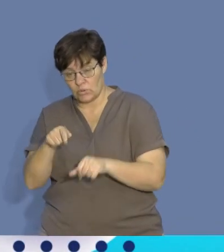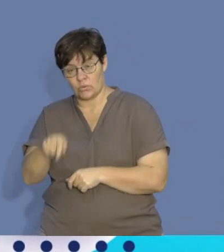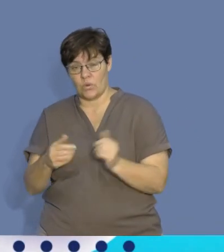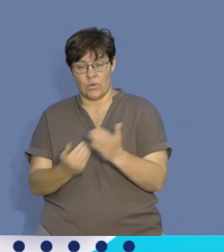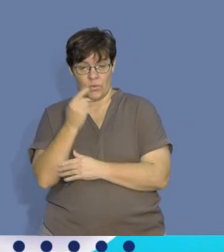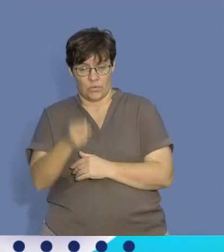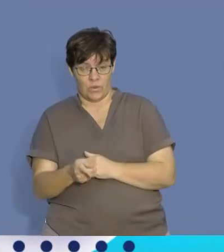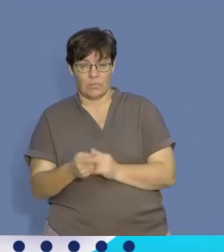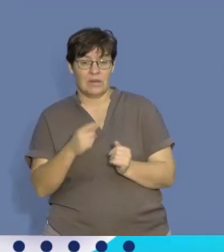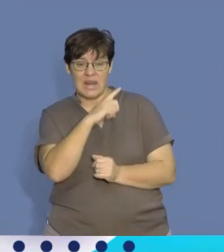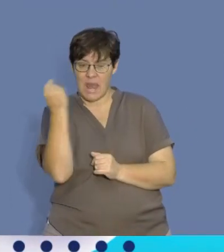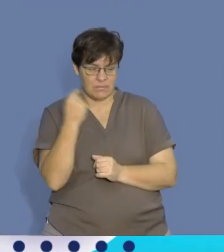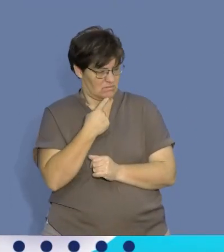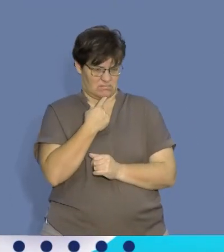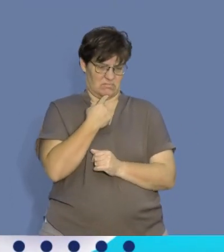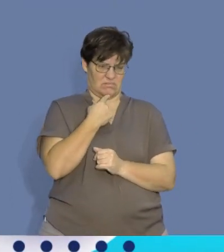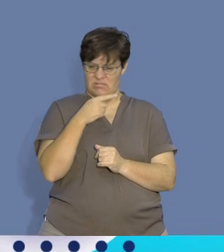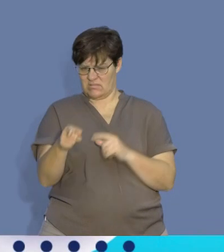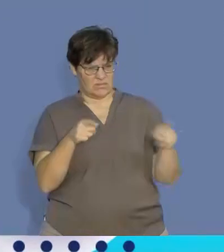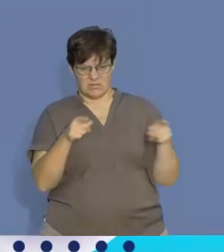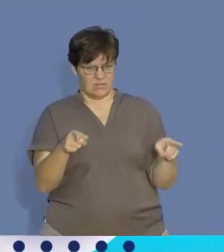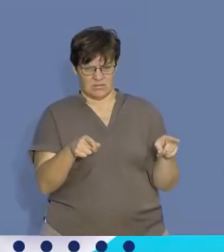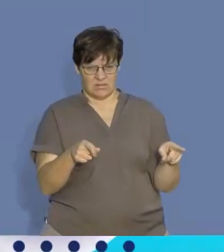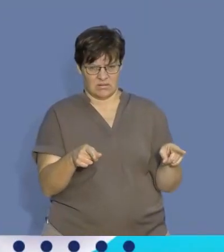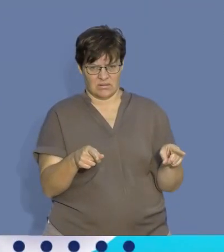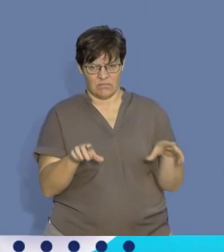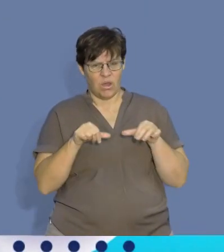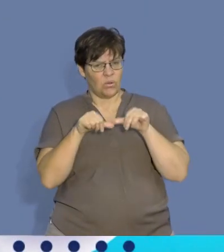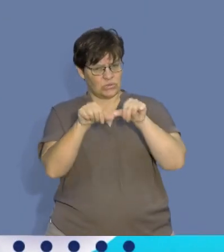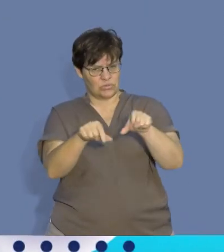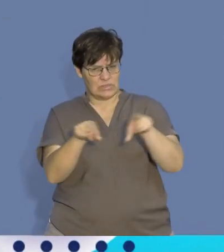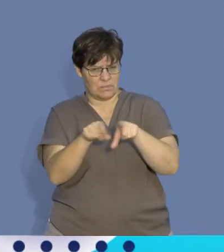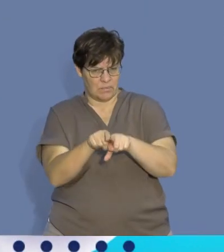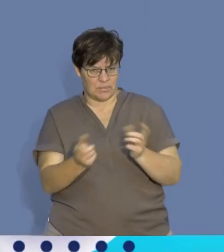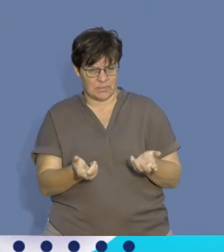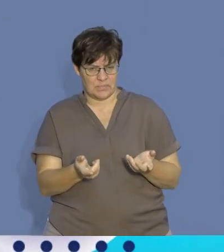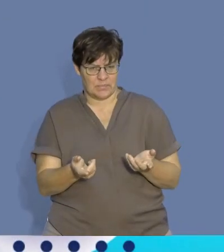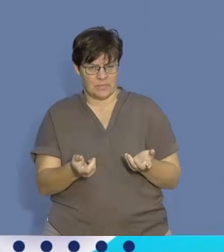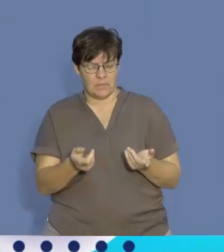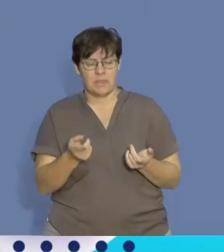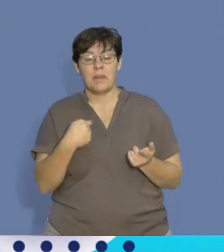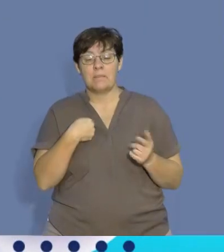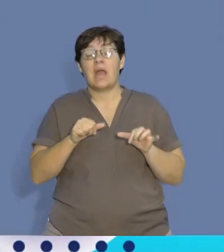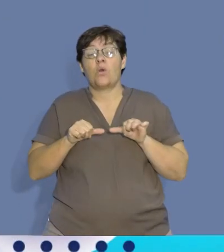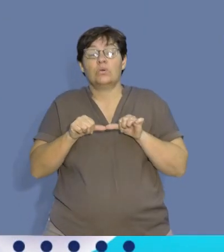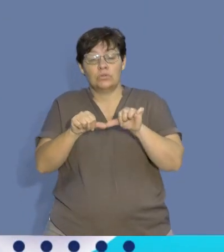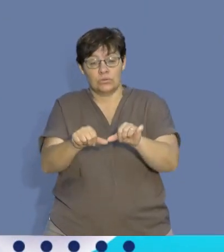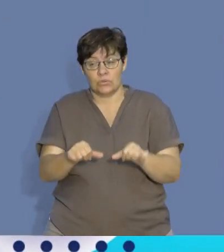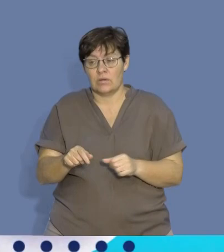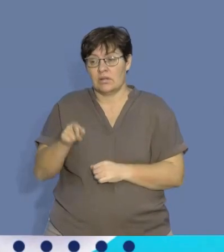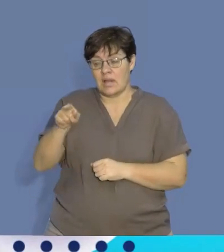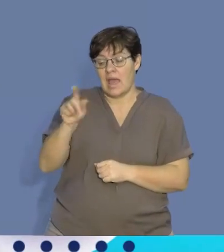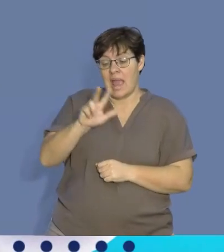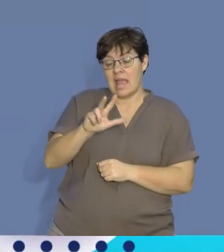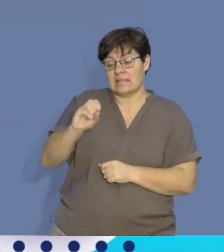I know with the names it might sound like, but hang on Mahesh, it seems like you're continuing, right? If I was